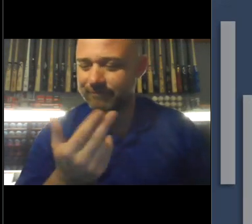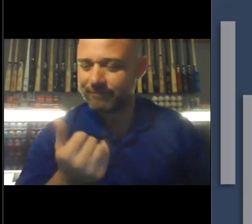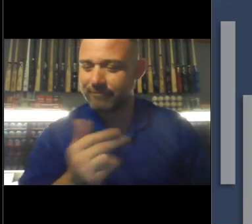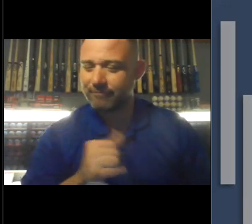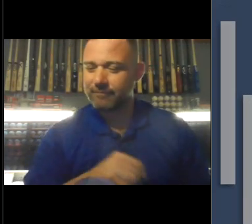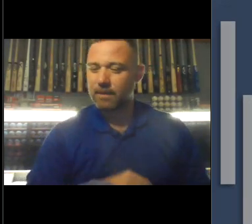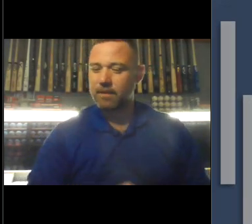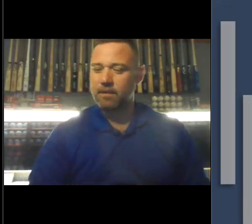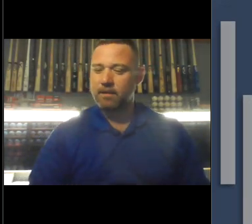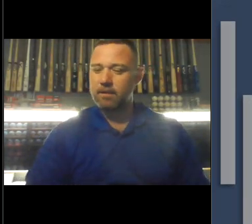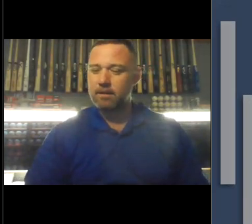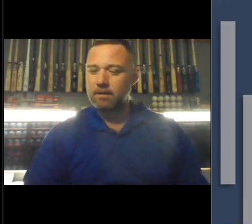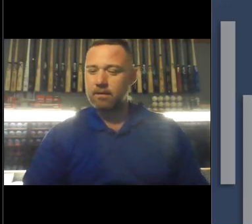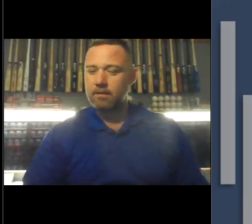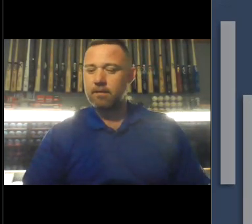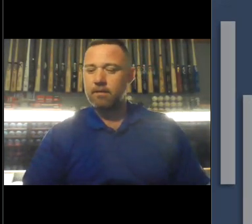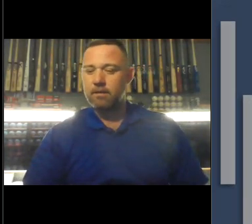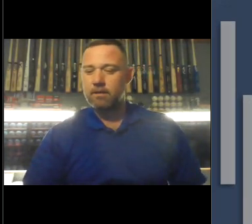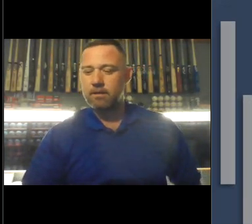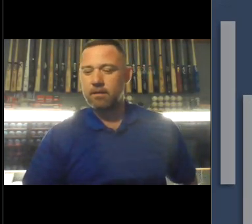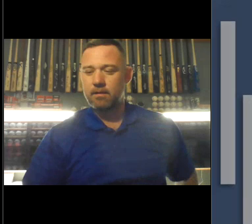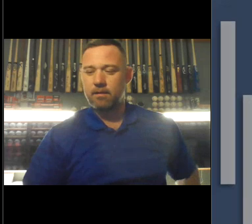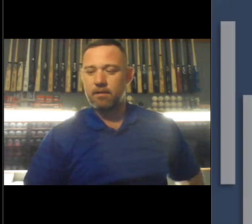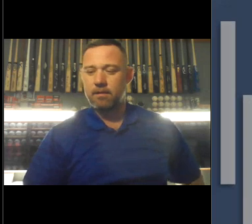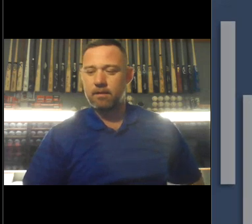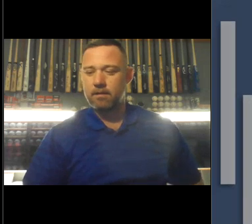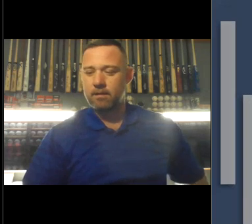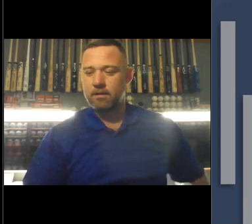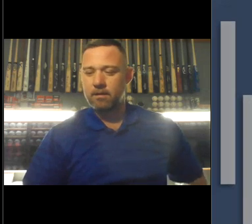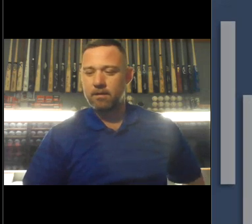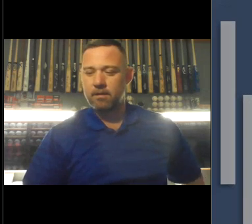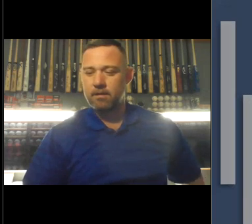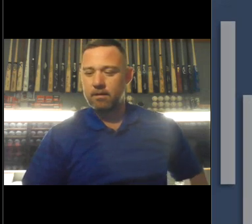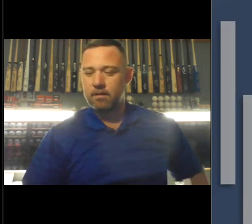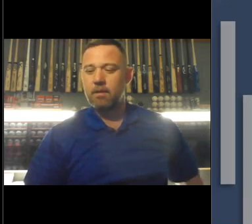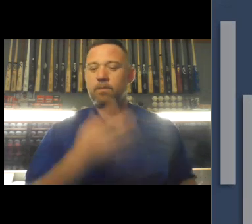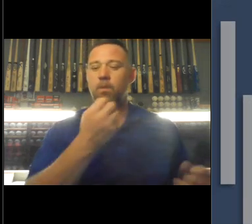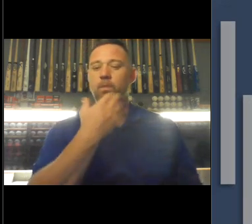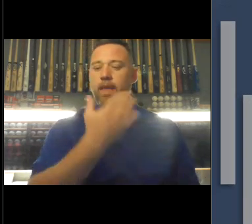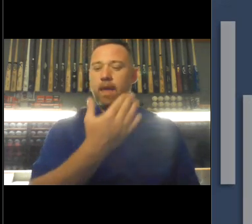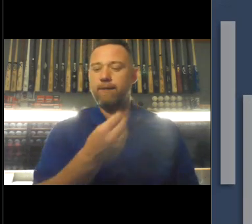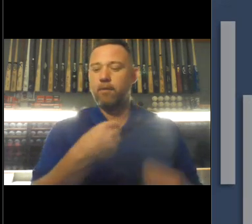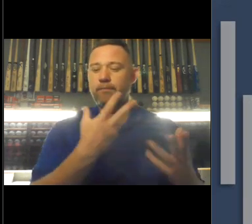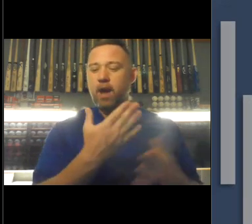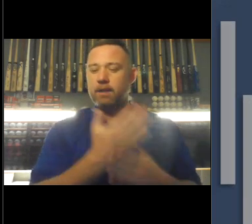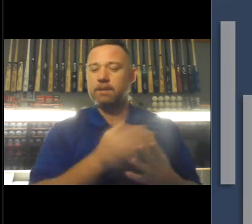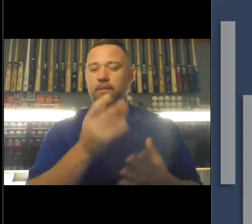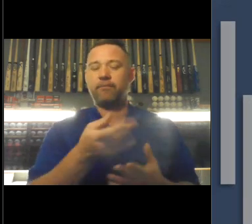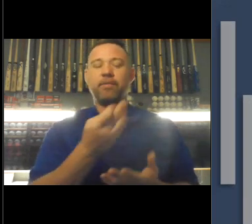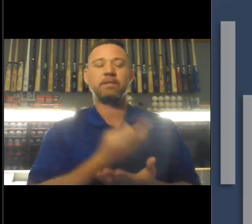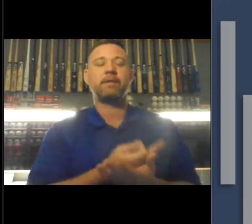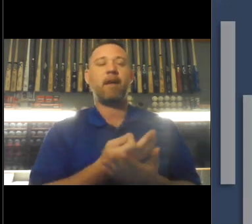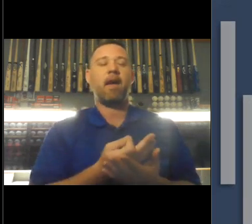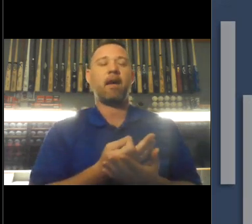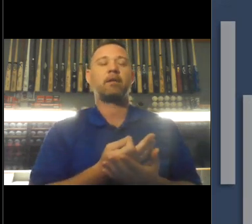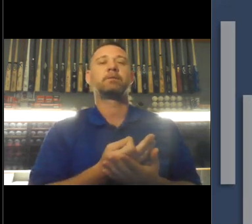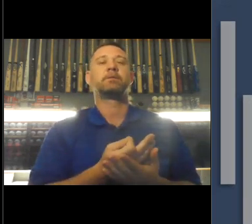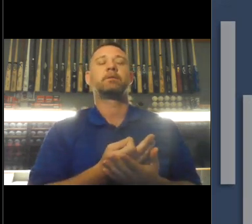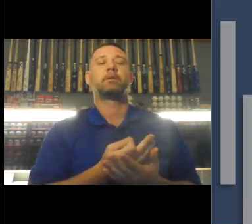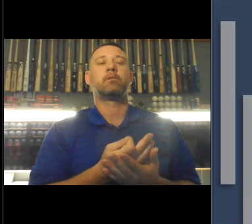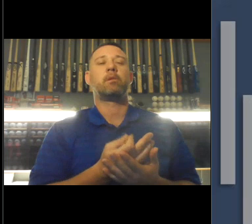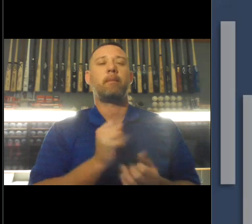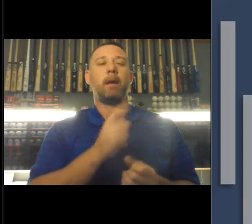Commissioner Norton, I believe you had a question? I did. I want to thank you for providing us some of these facts, and I was wondering if you can make sure,